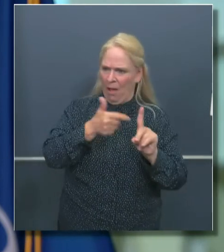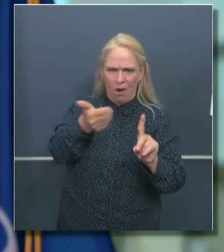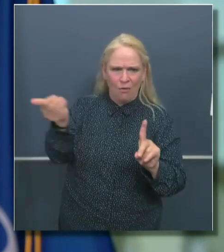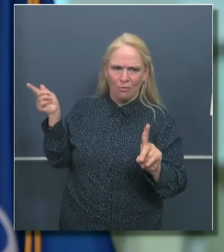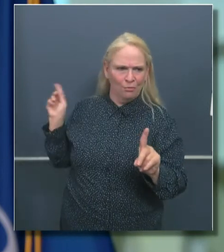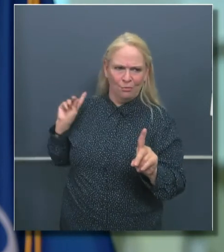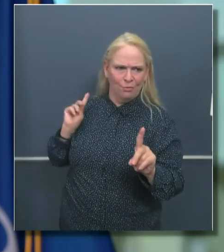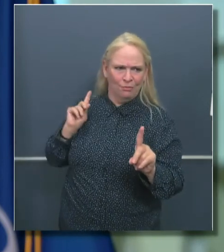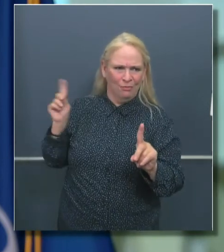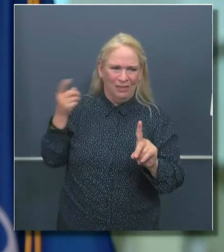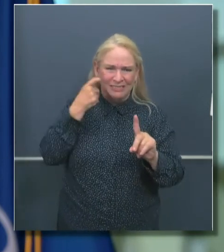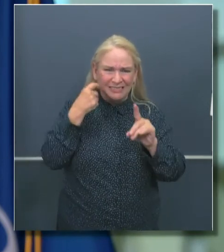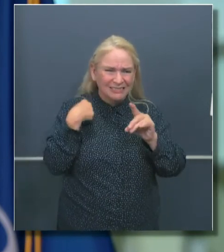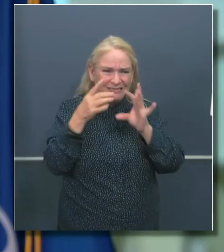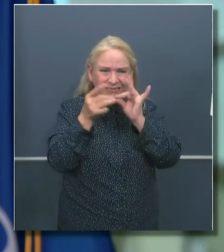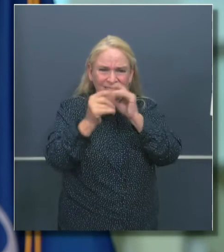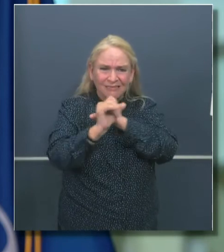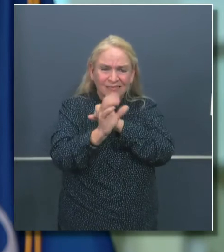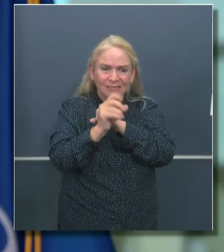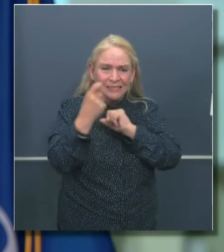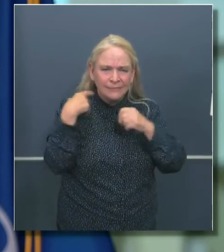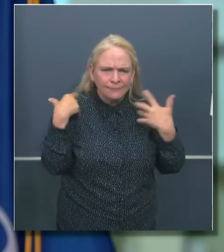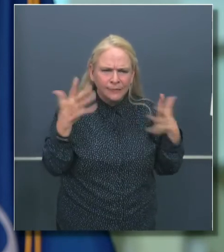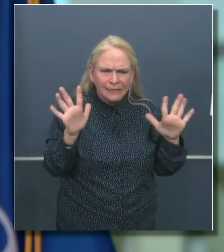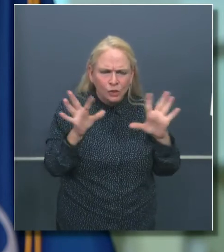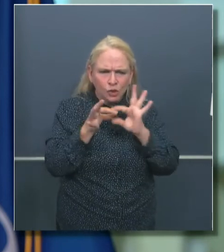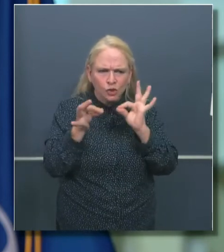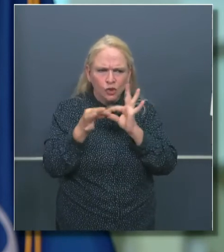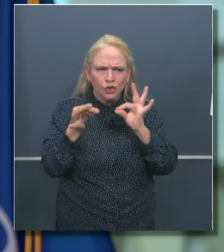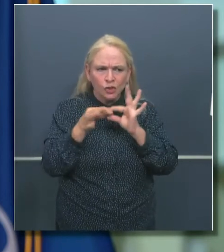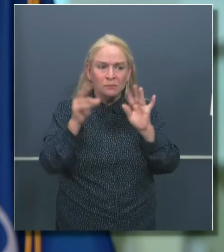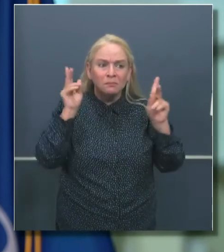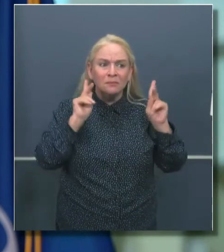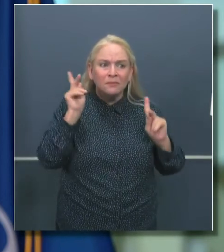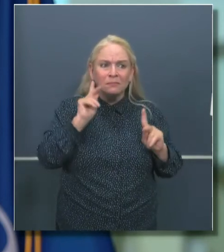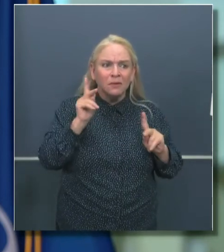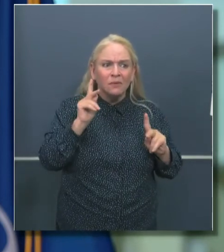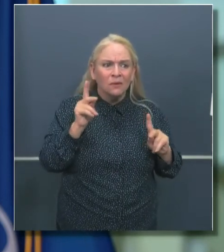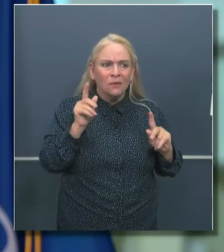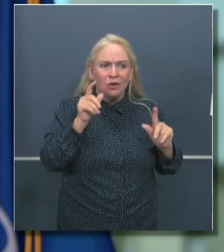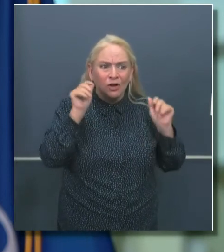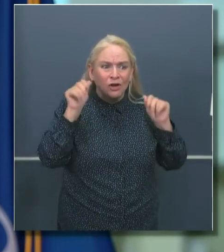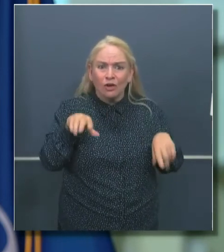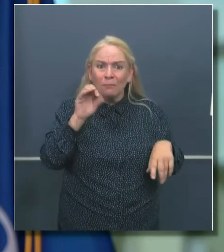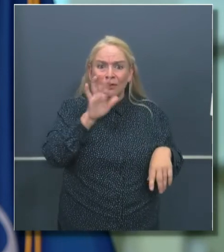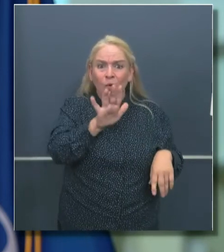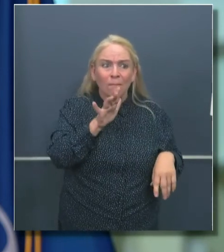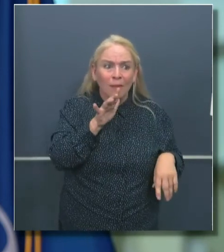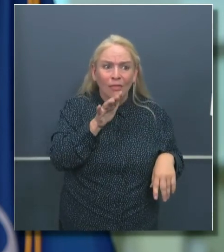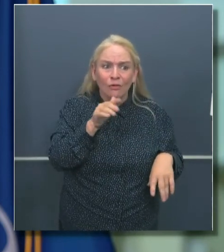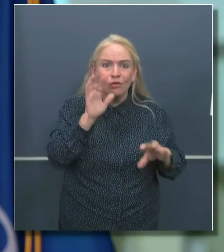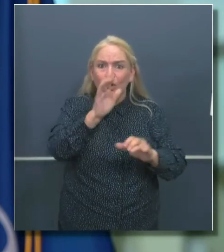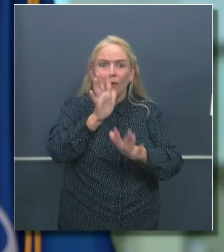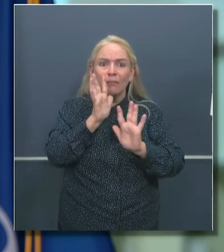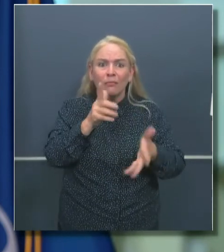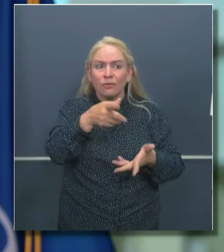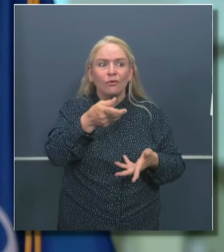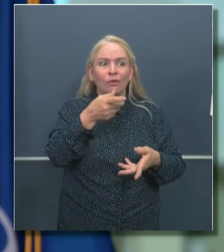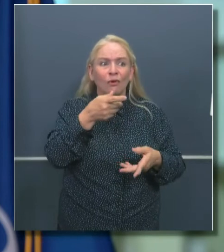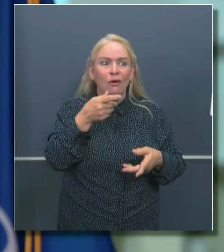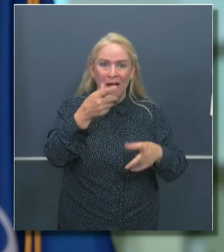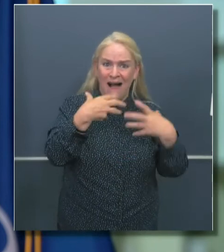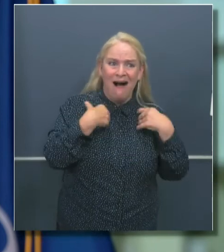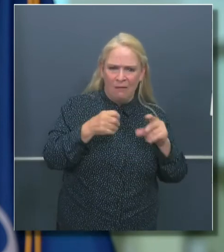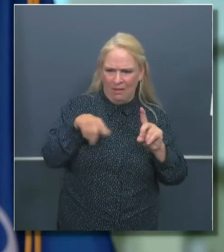of that person was holding on for her dear life. That could be your mother, could be your grandmother, could be someone you